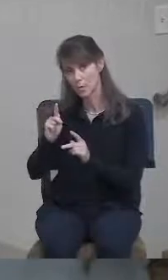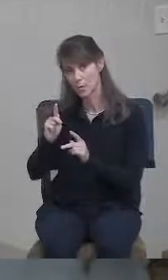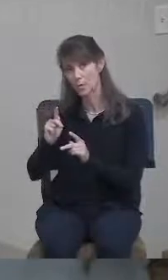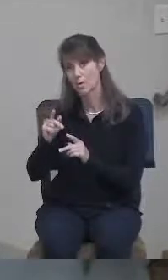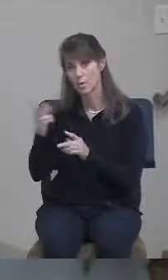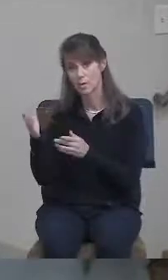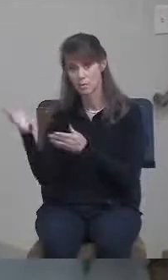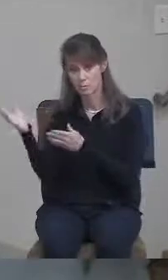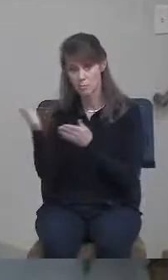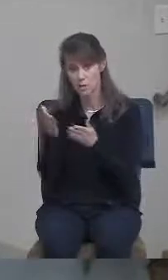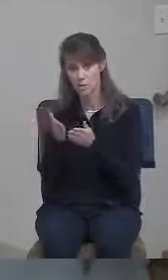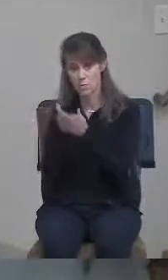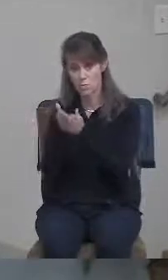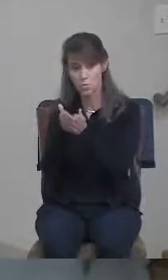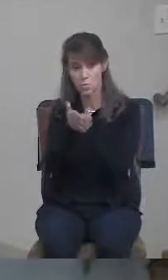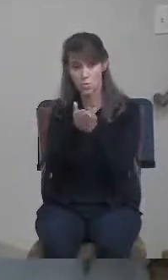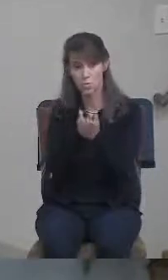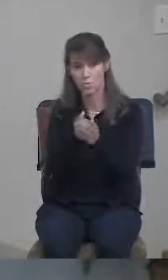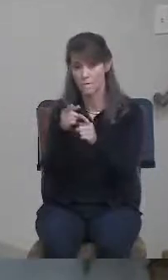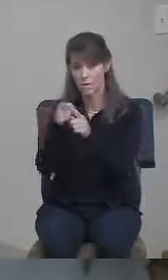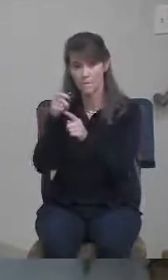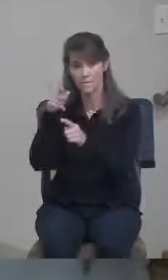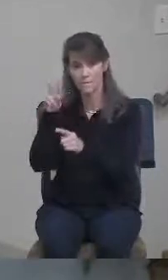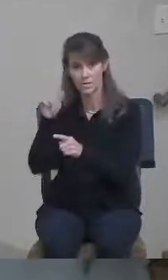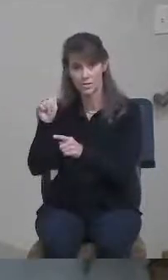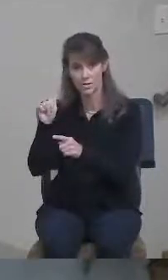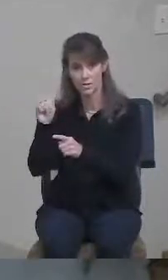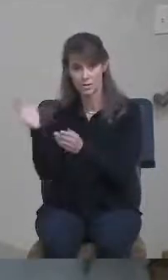were imprisoned without bail.